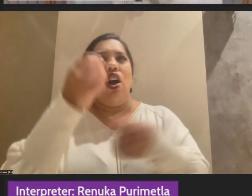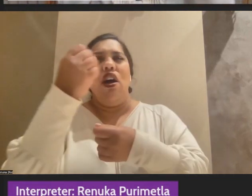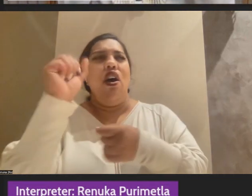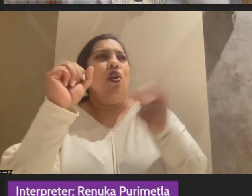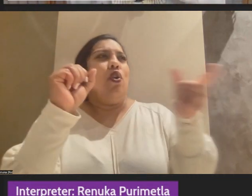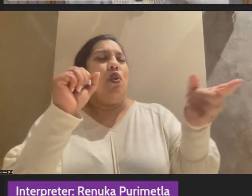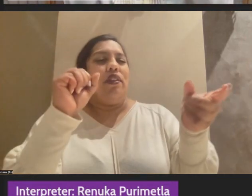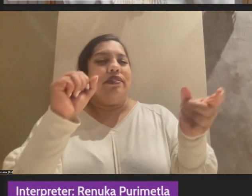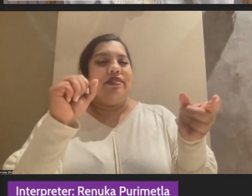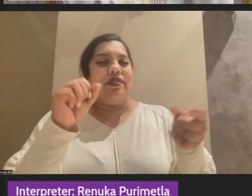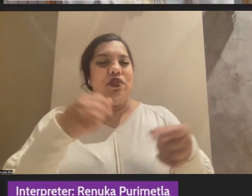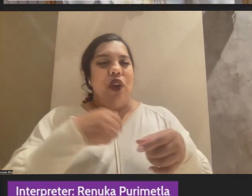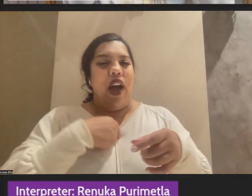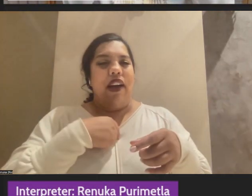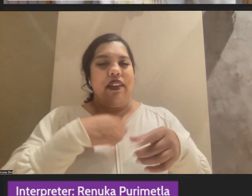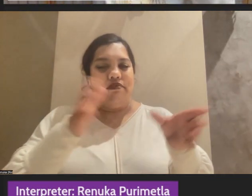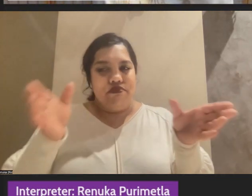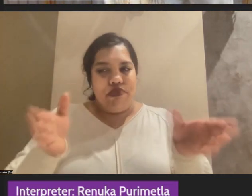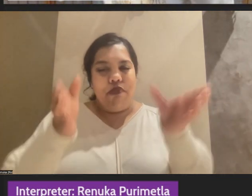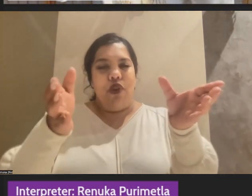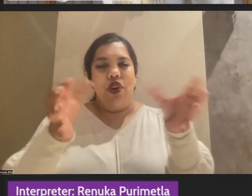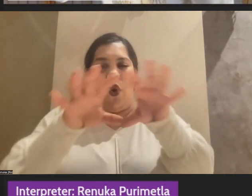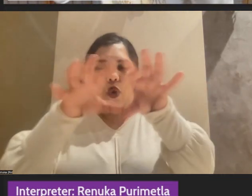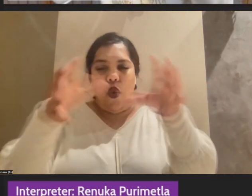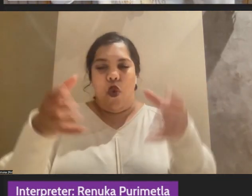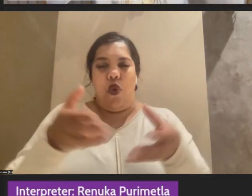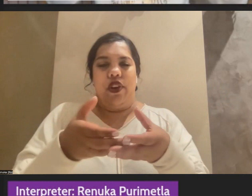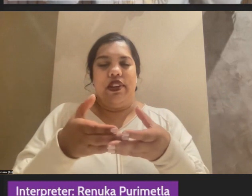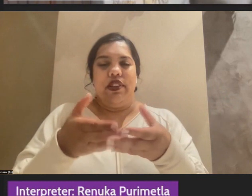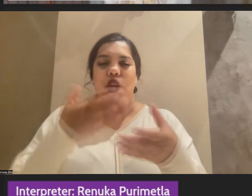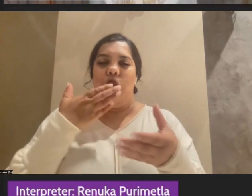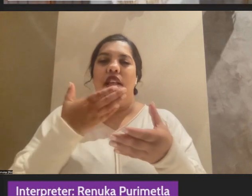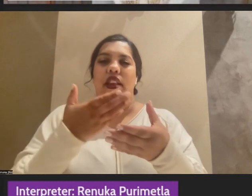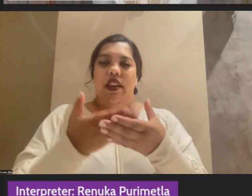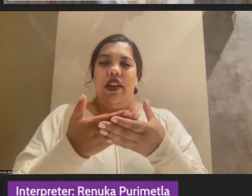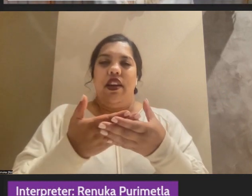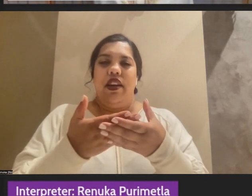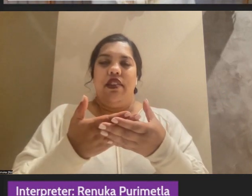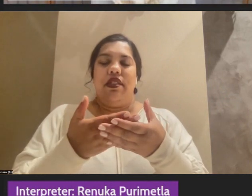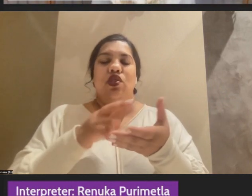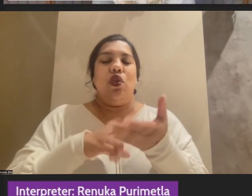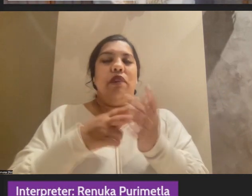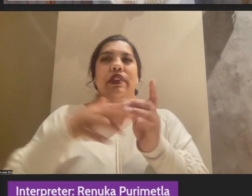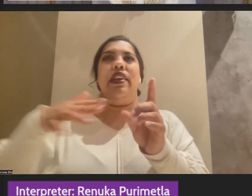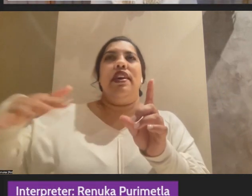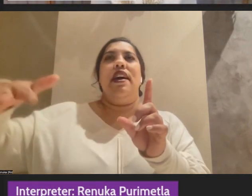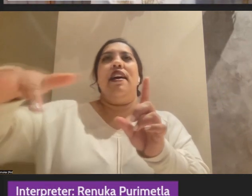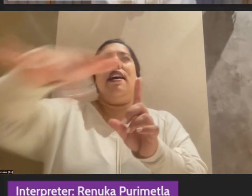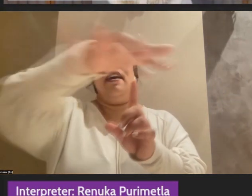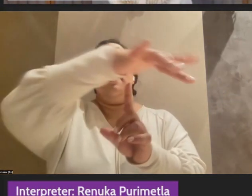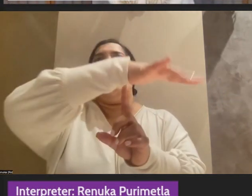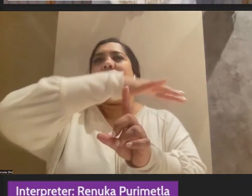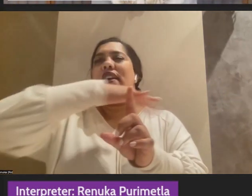Wholeness and wellness, and be so steeped in that that the rest of this stuff, the rest of the